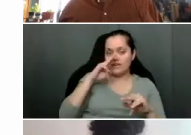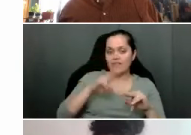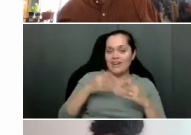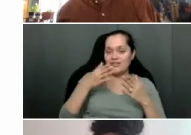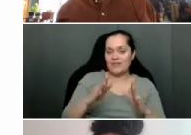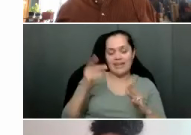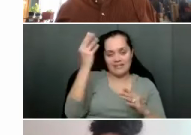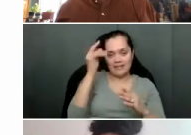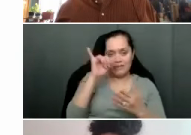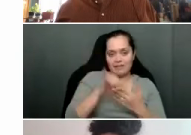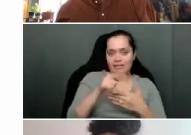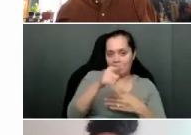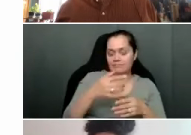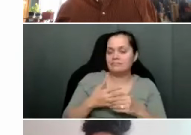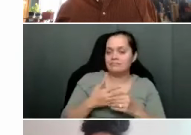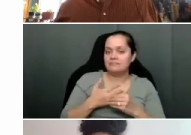of thinking about that.